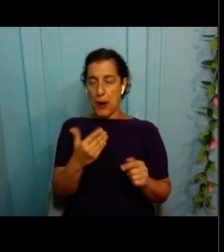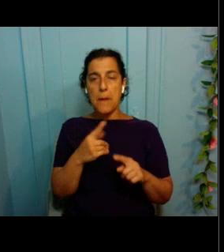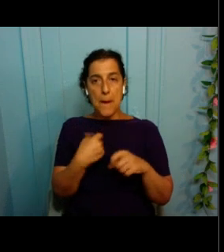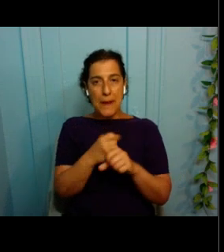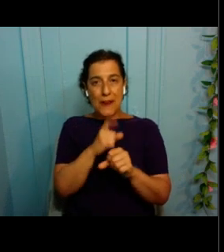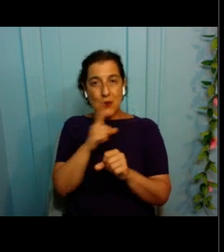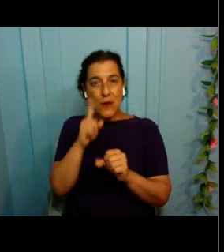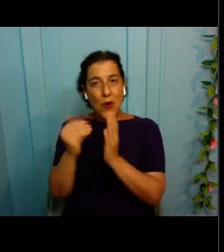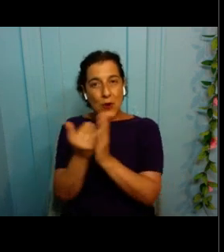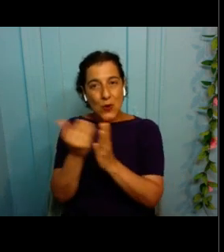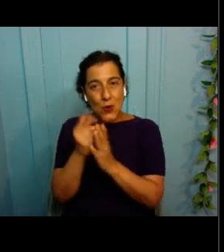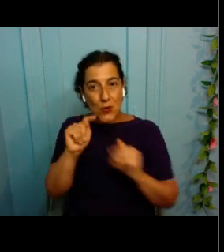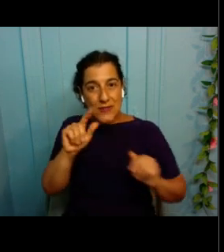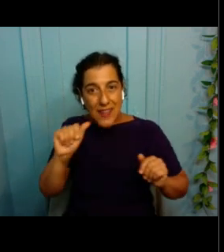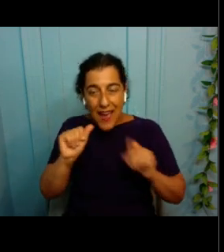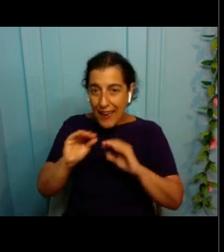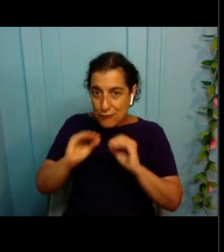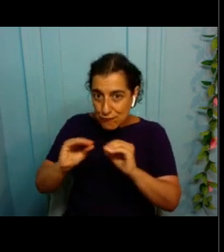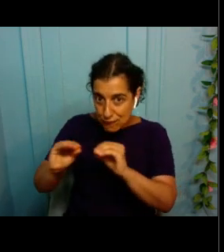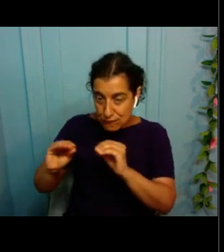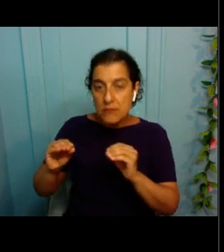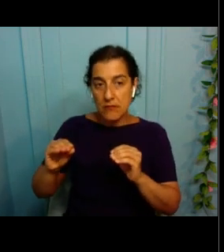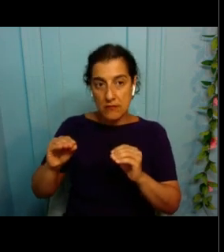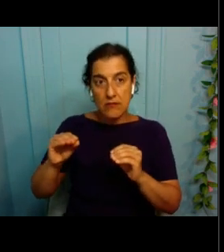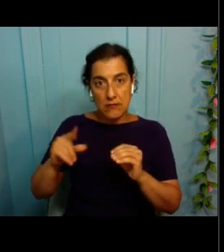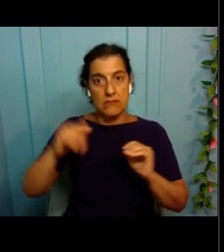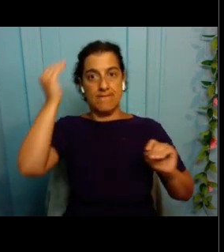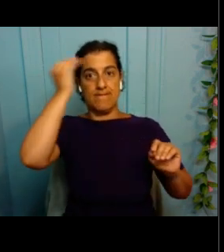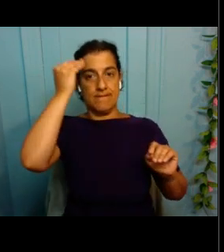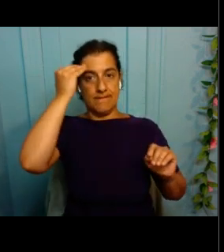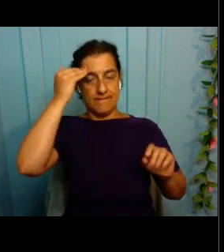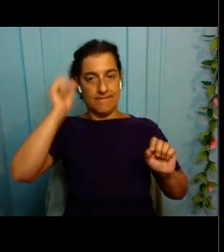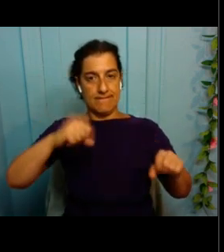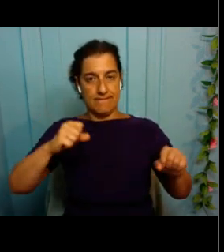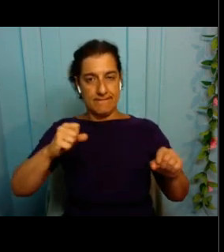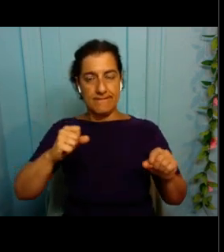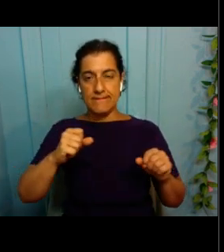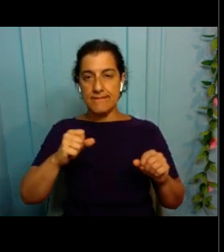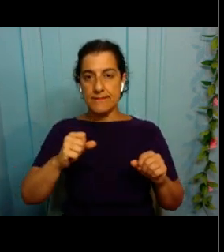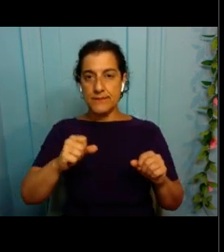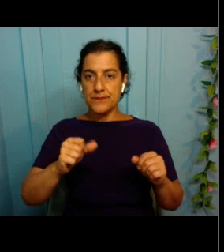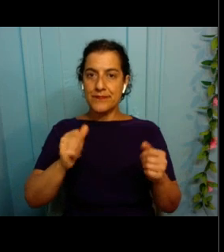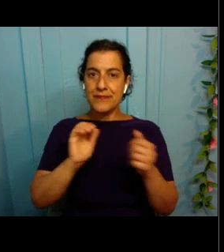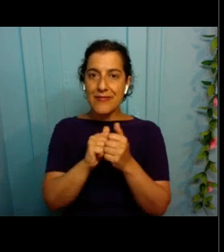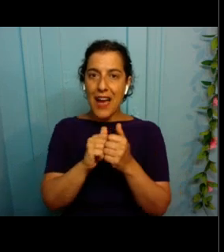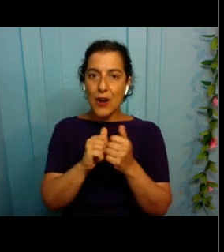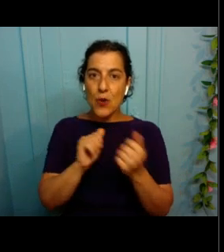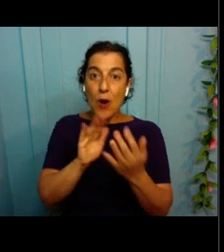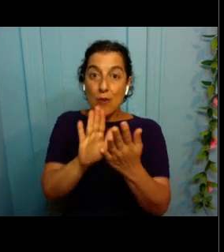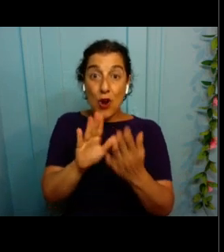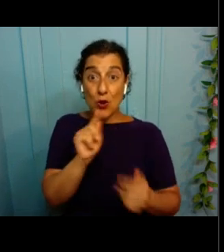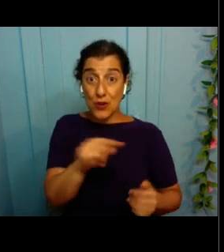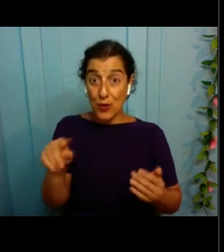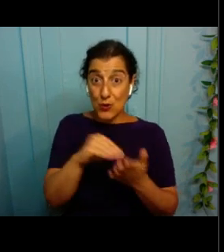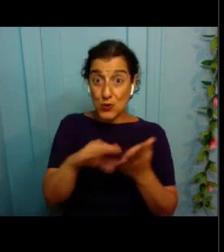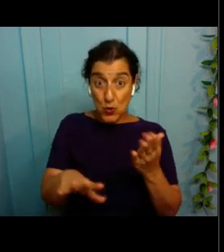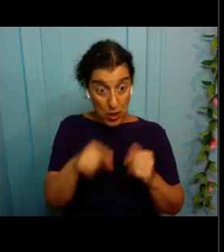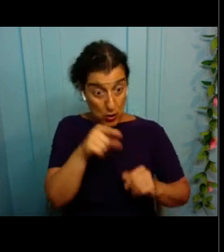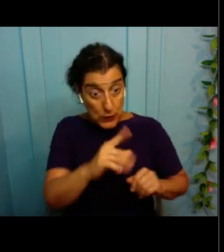TAs, that this is something that they're consciously thinking about, how to approach students and say, you know, you